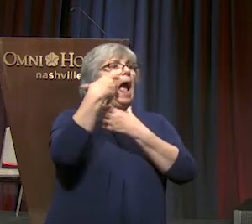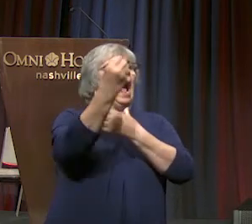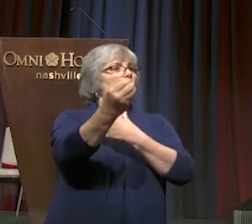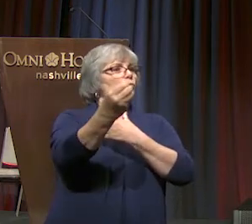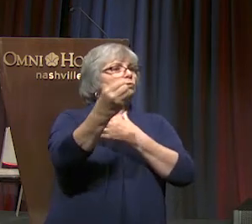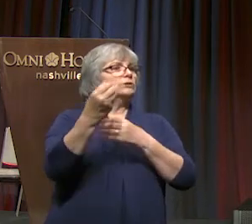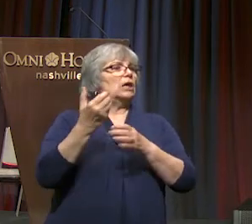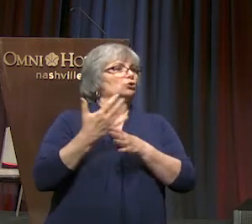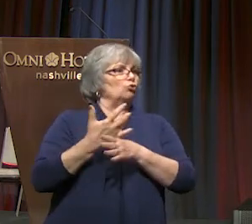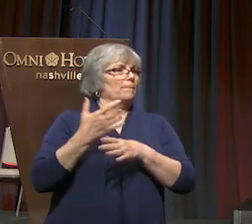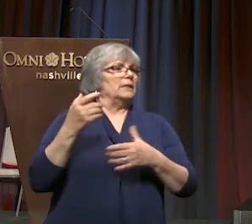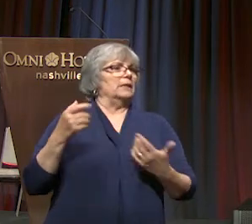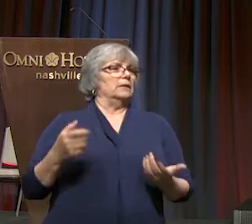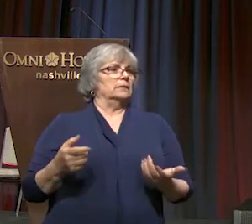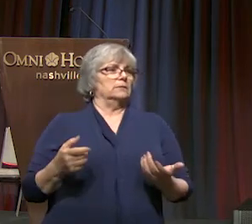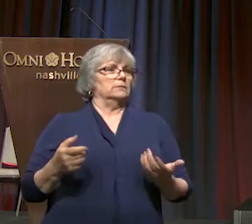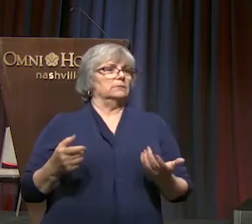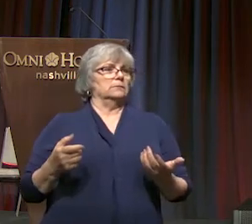Germany.